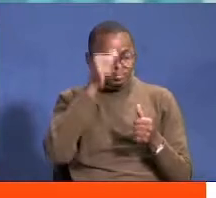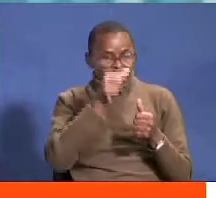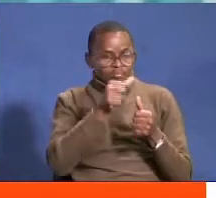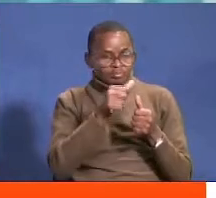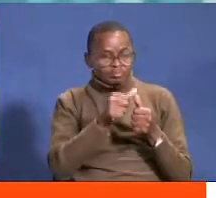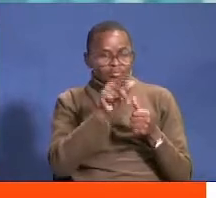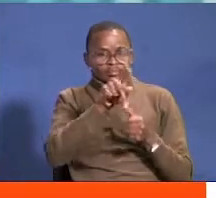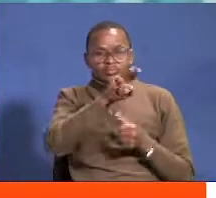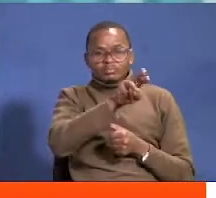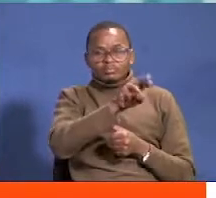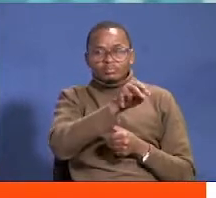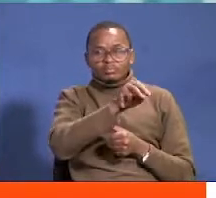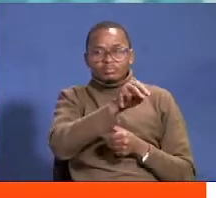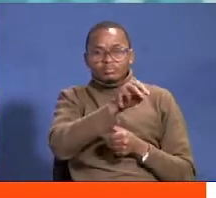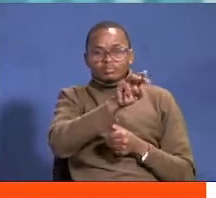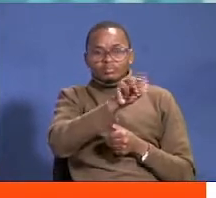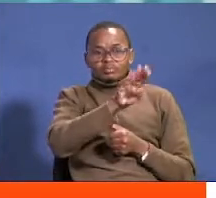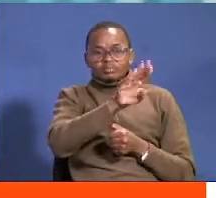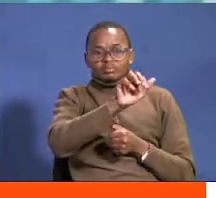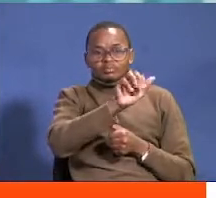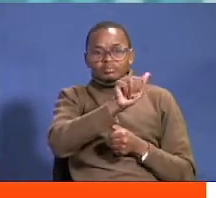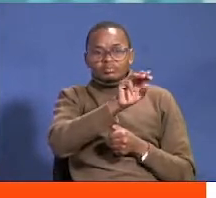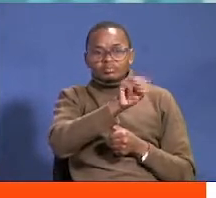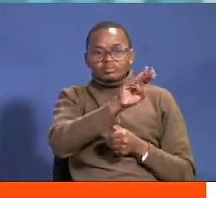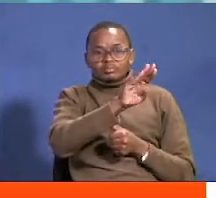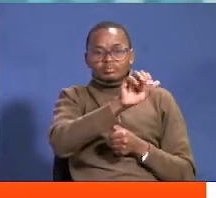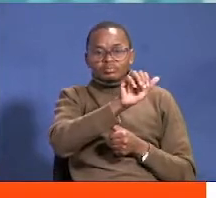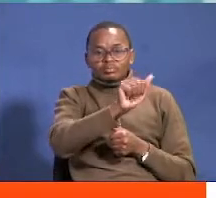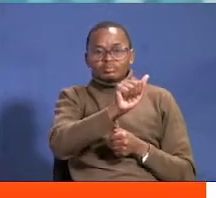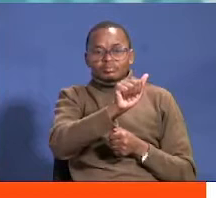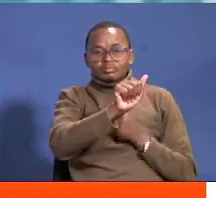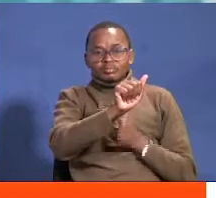Prime Minister of Barbado talked bitterly. She was